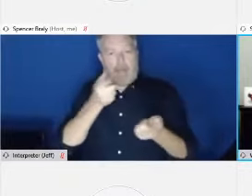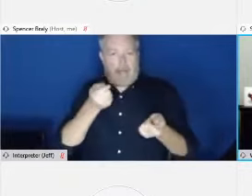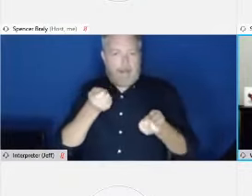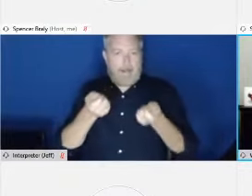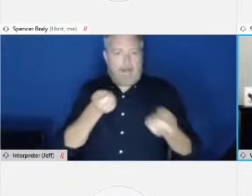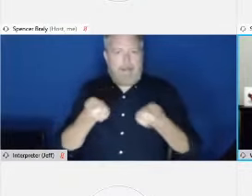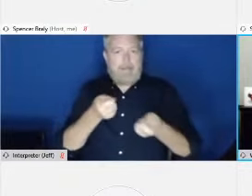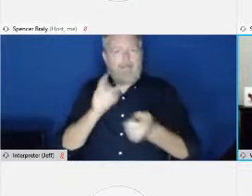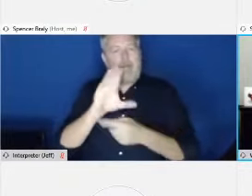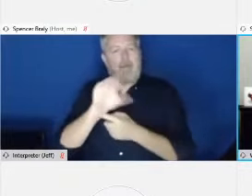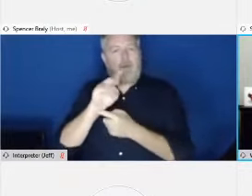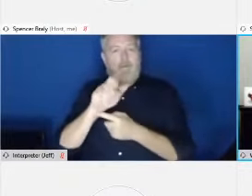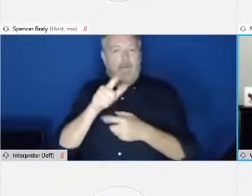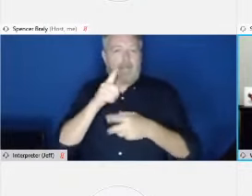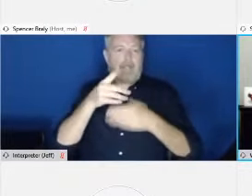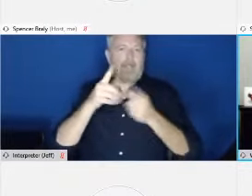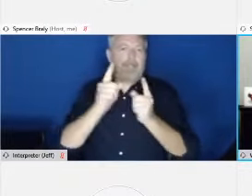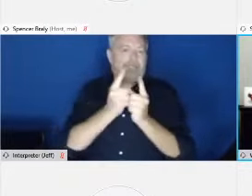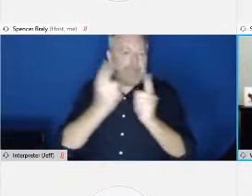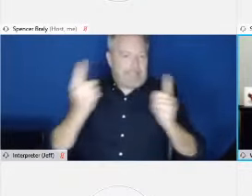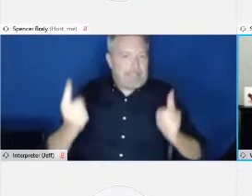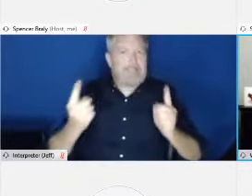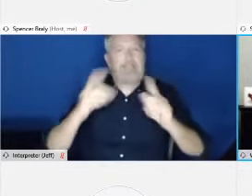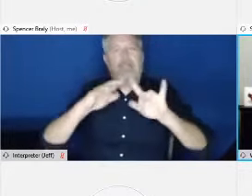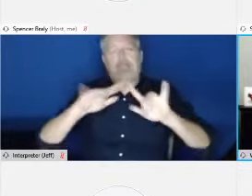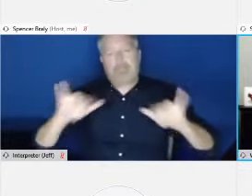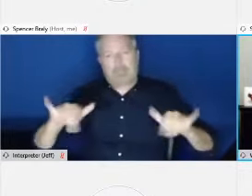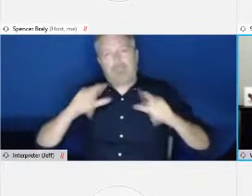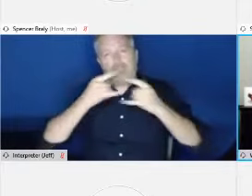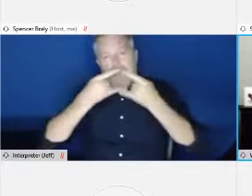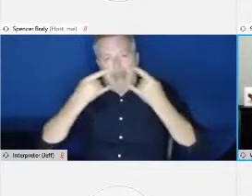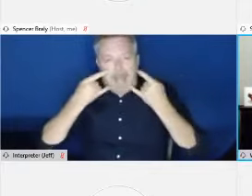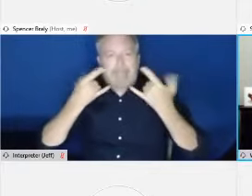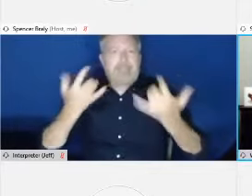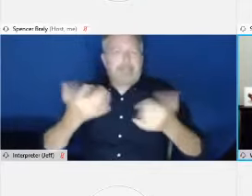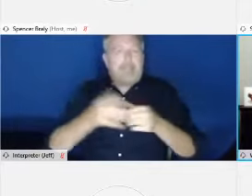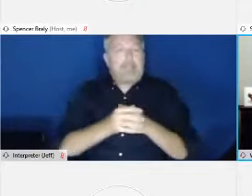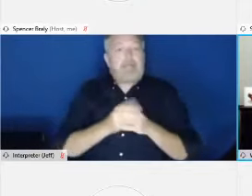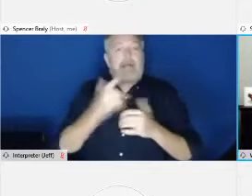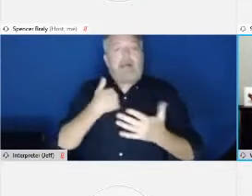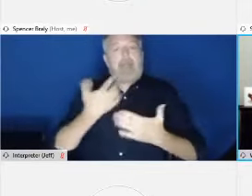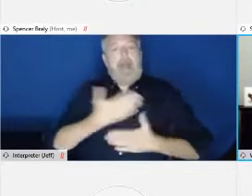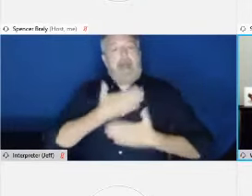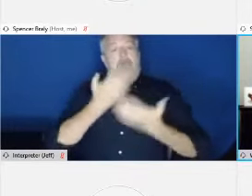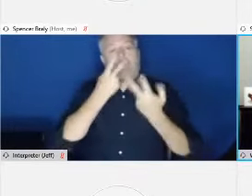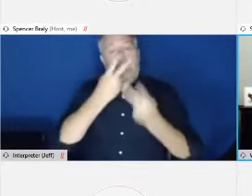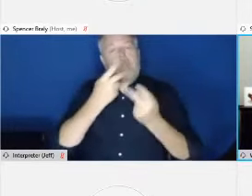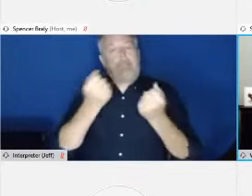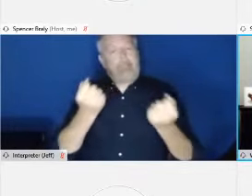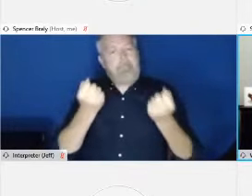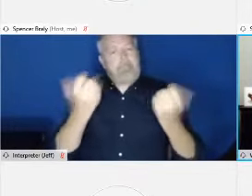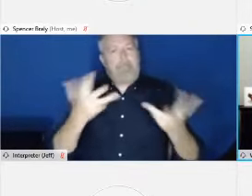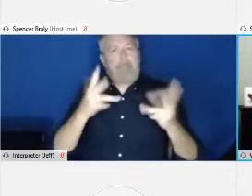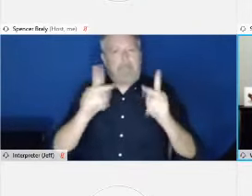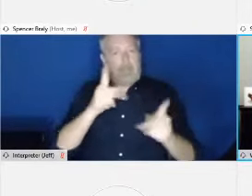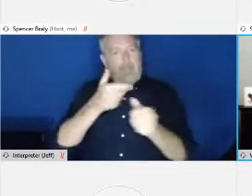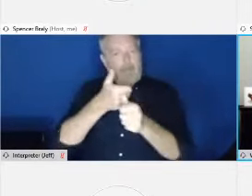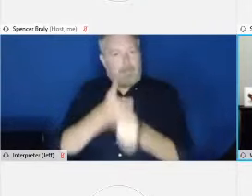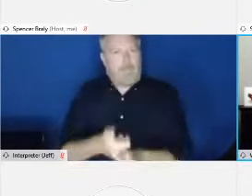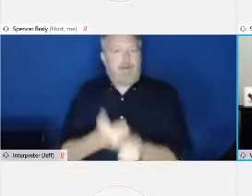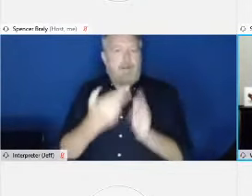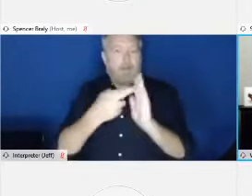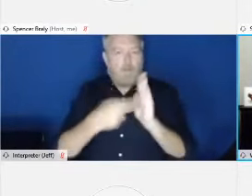Cares campaign here on campus. I am pleased to see so many people doing the right thing